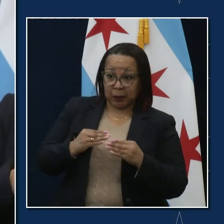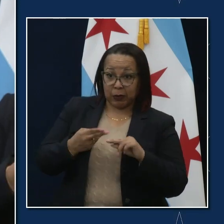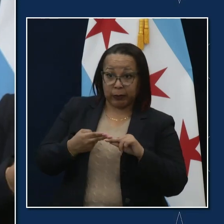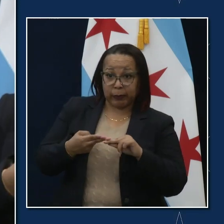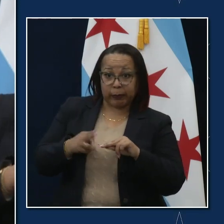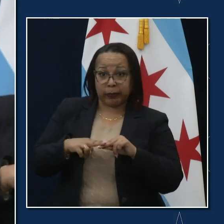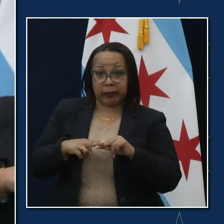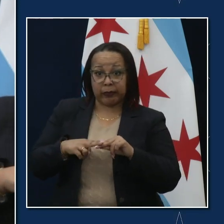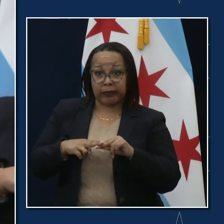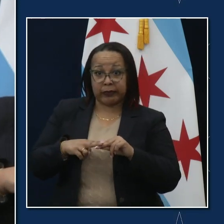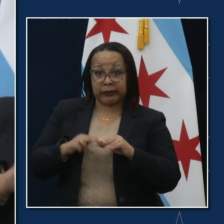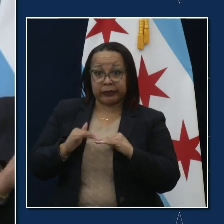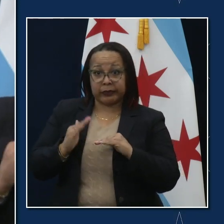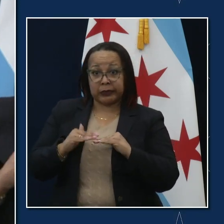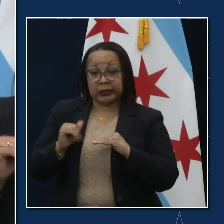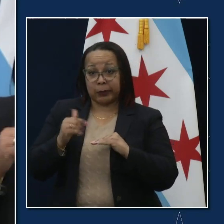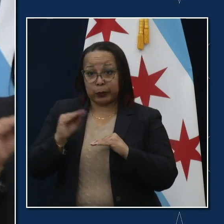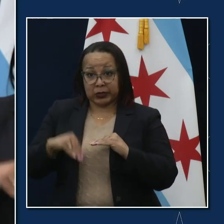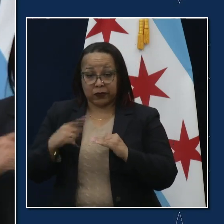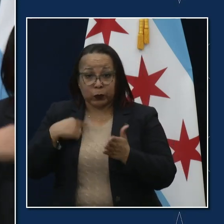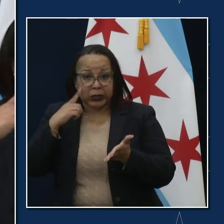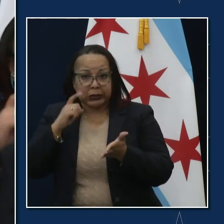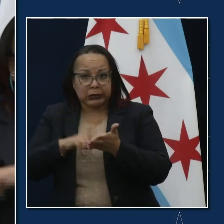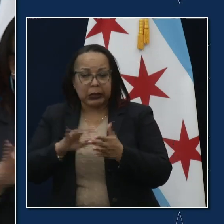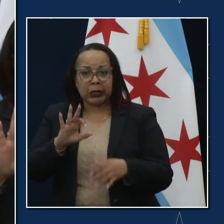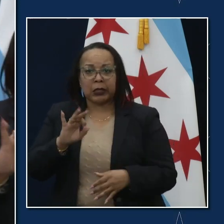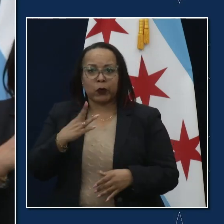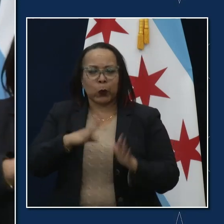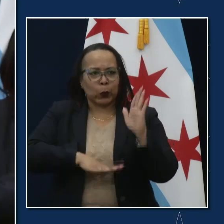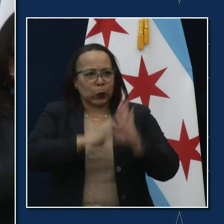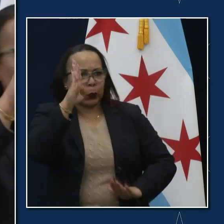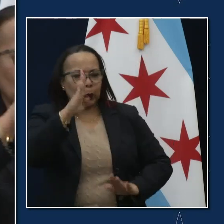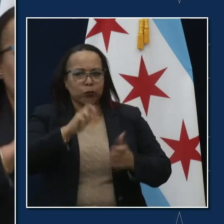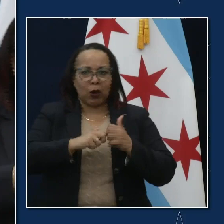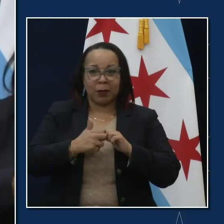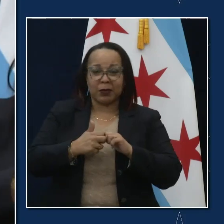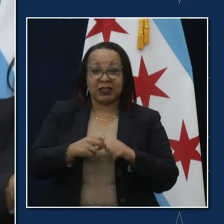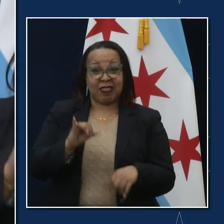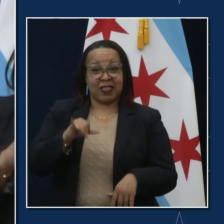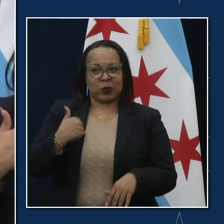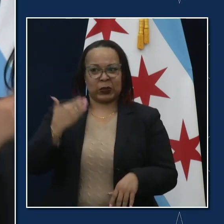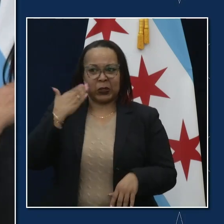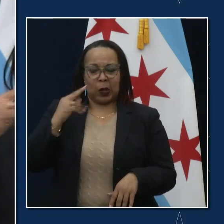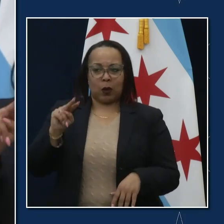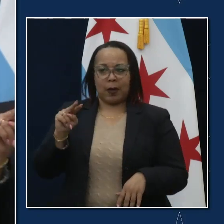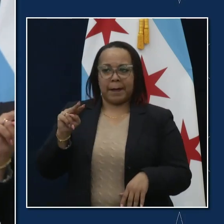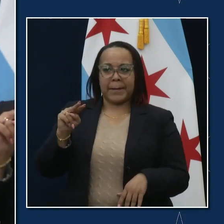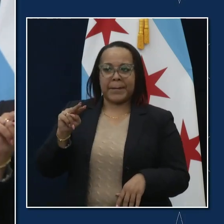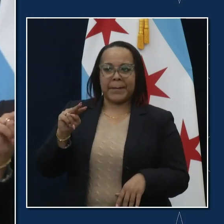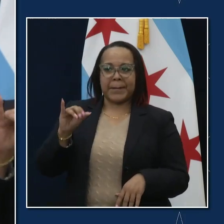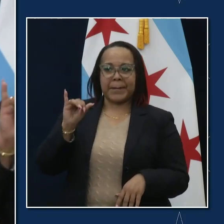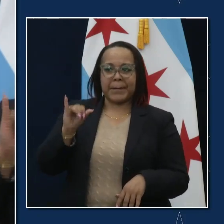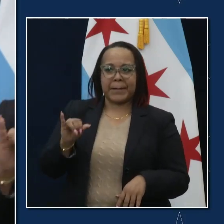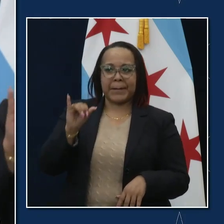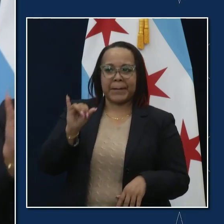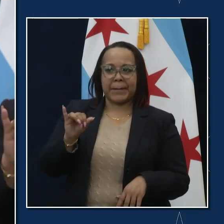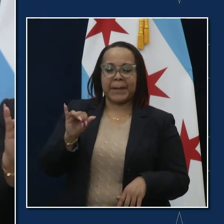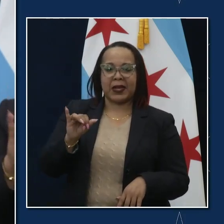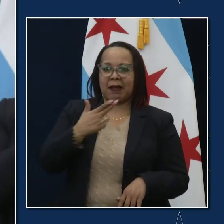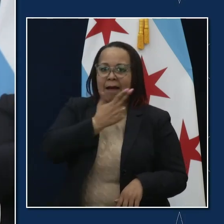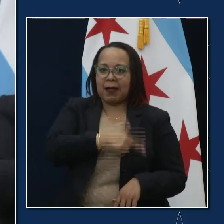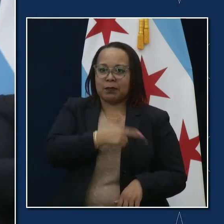above 10%, particularly if we're seeing a flu surge and other problems, that's when we know we start to really,